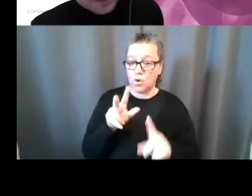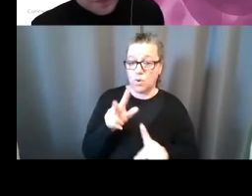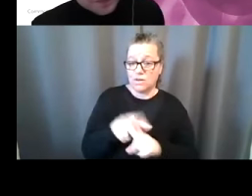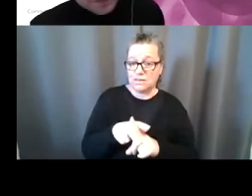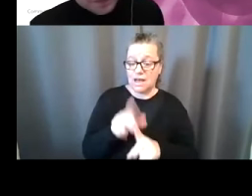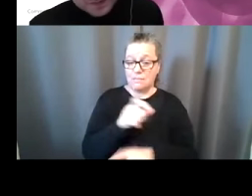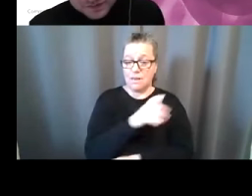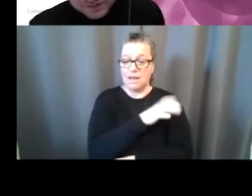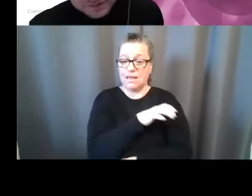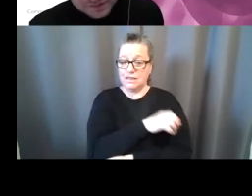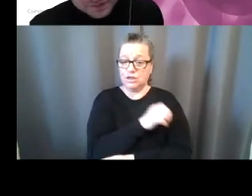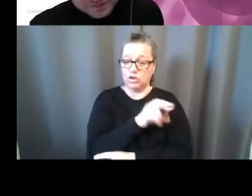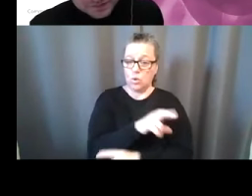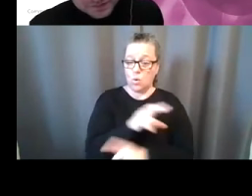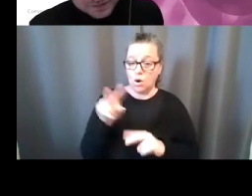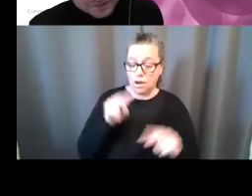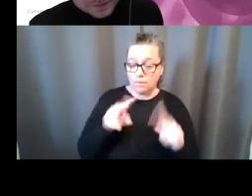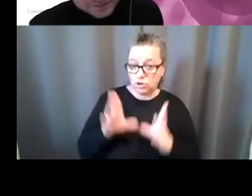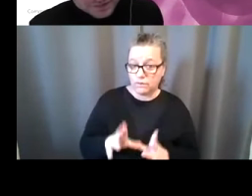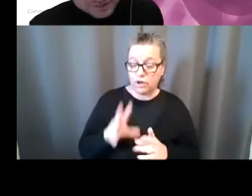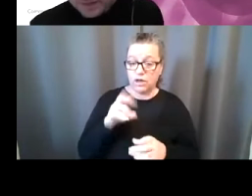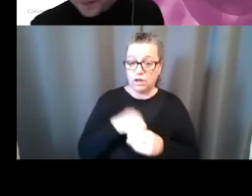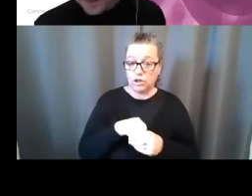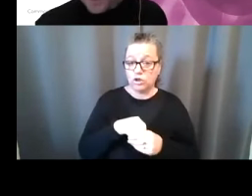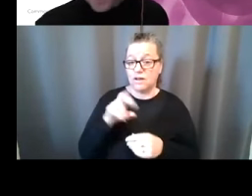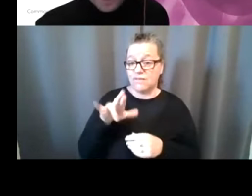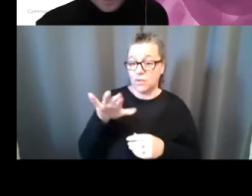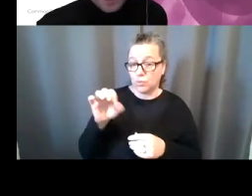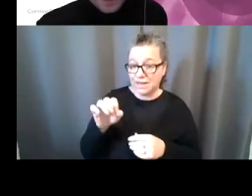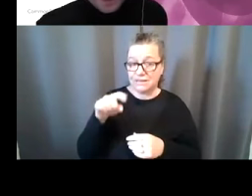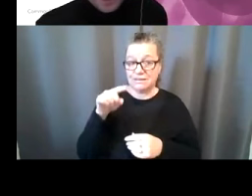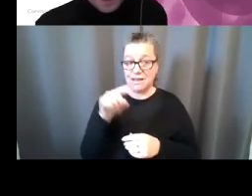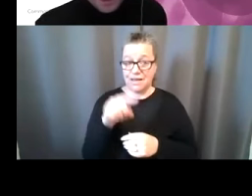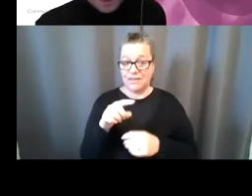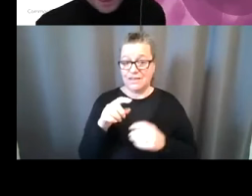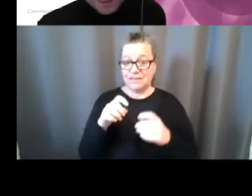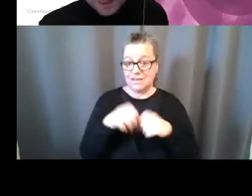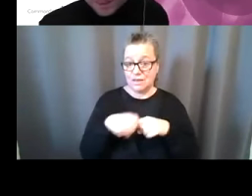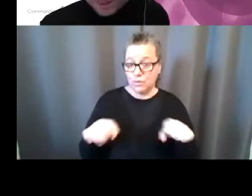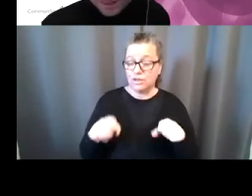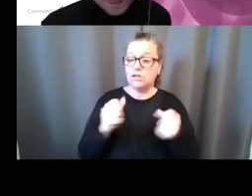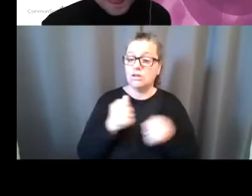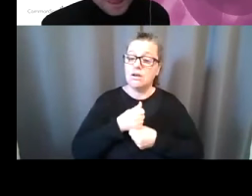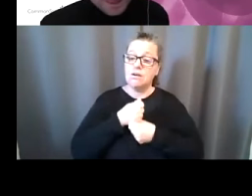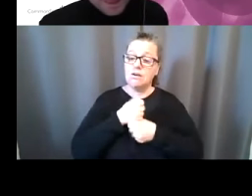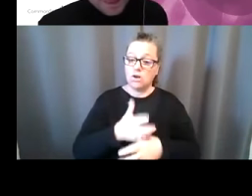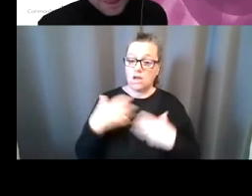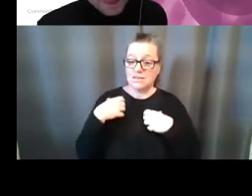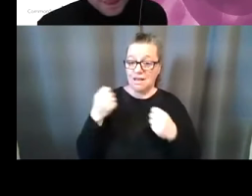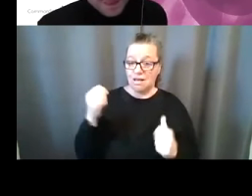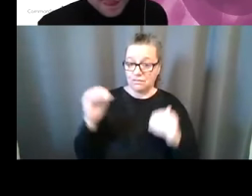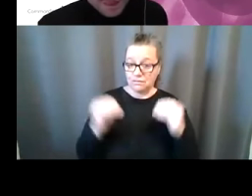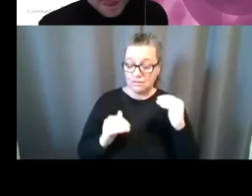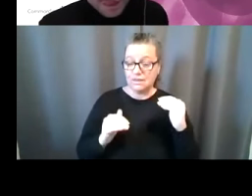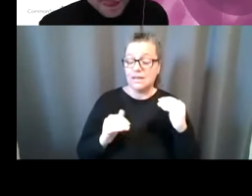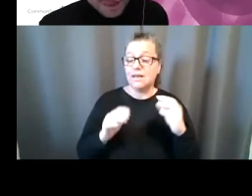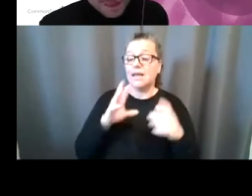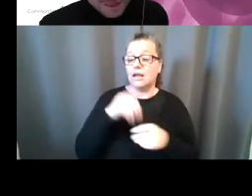clinician or observer. An inclusion of the race coefficient and these equations contributed to health disparities, including eligibility for